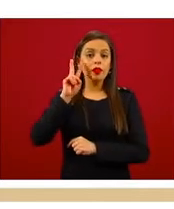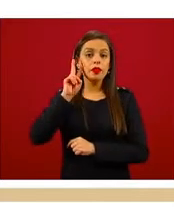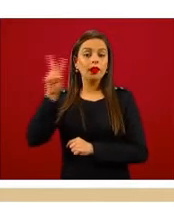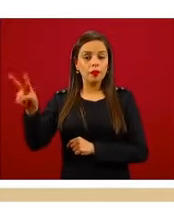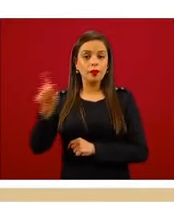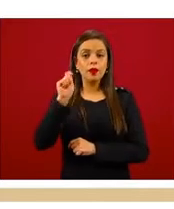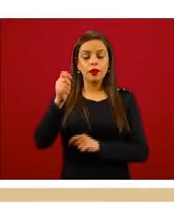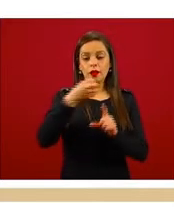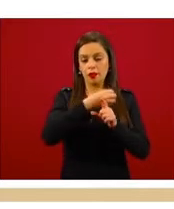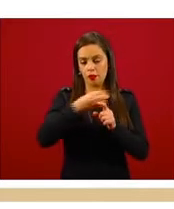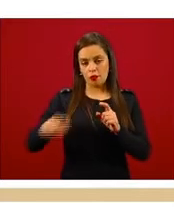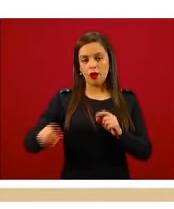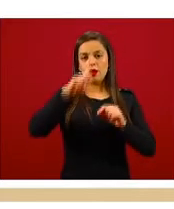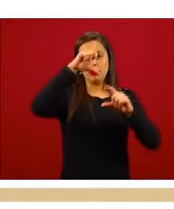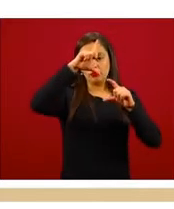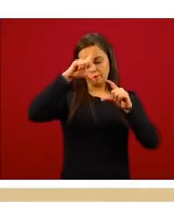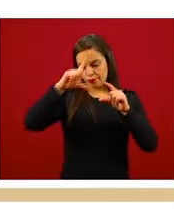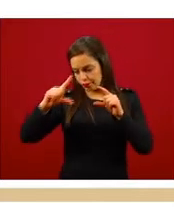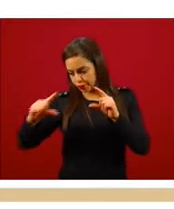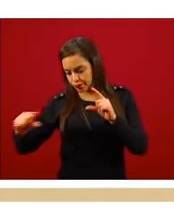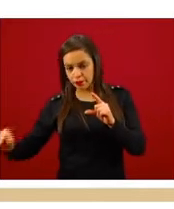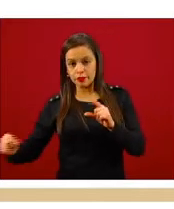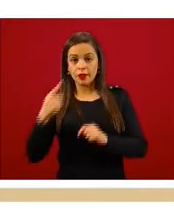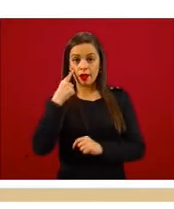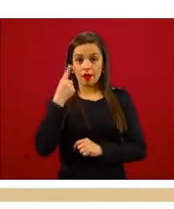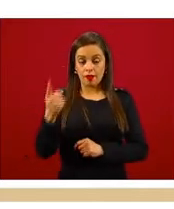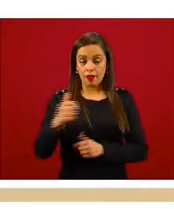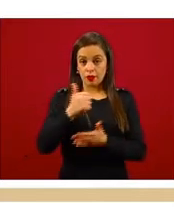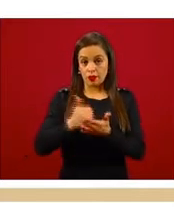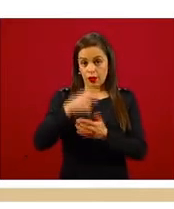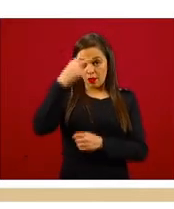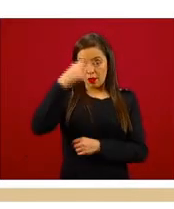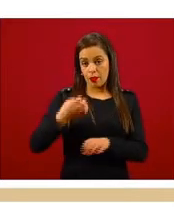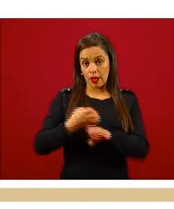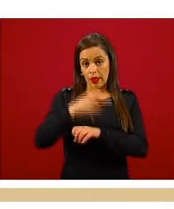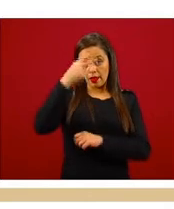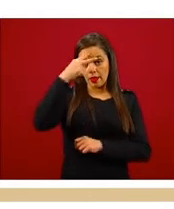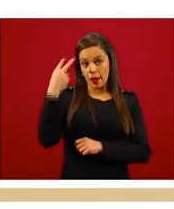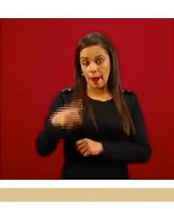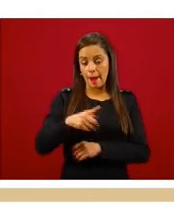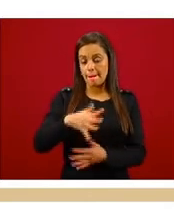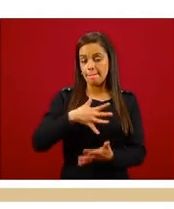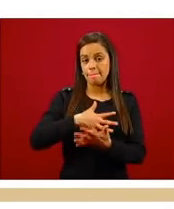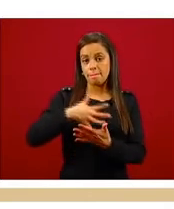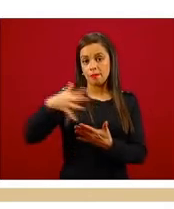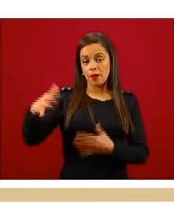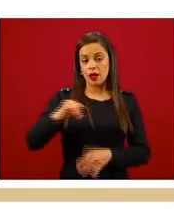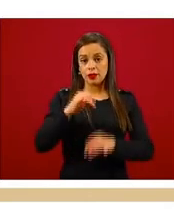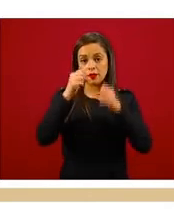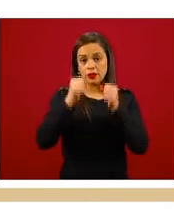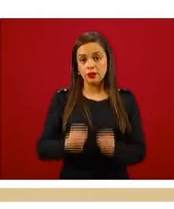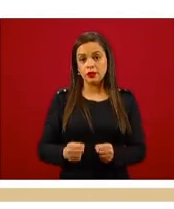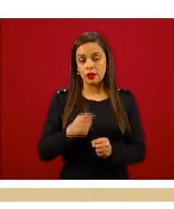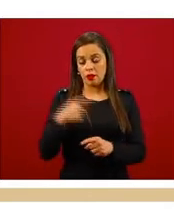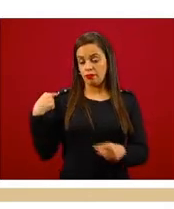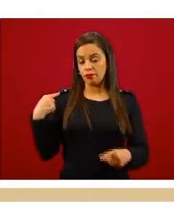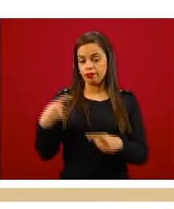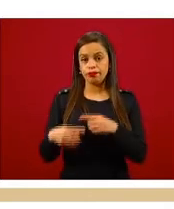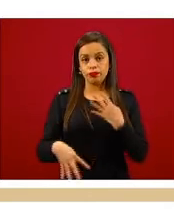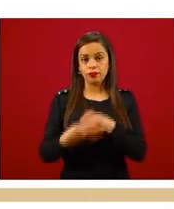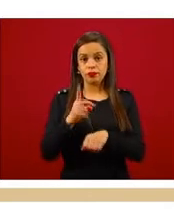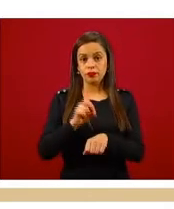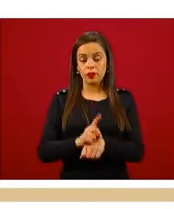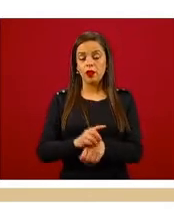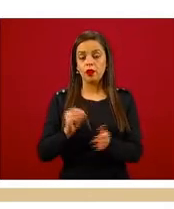chart, you can also see the descending order of the cases, with Mexico City at the forefront and